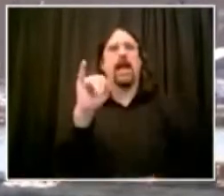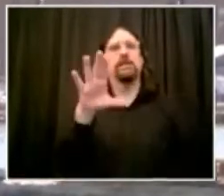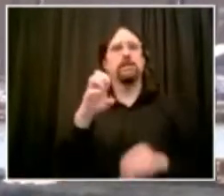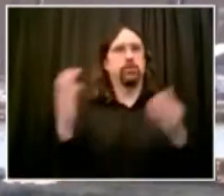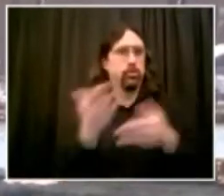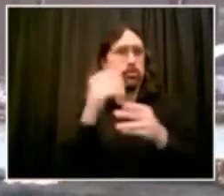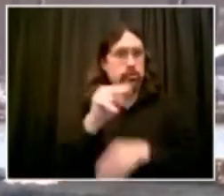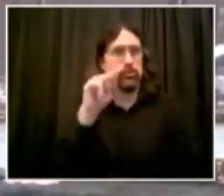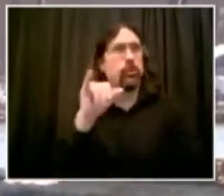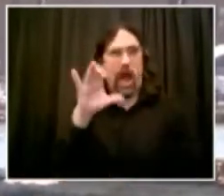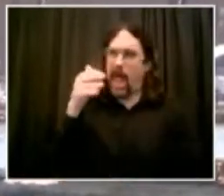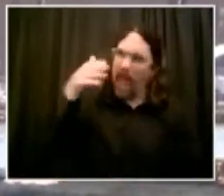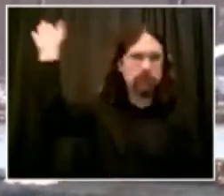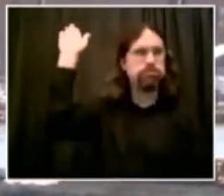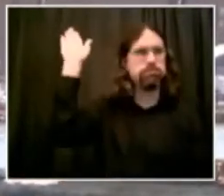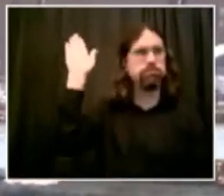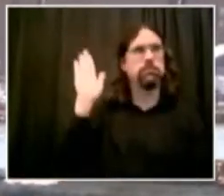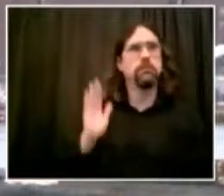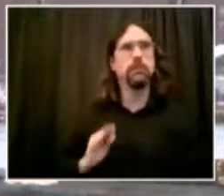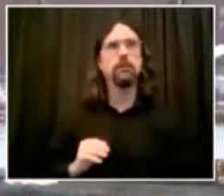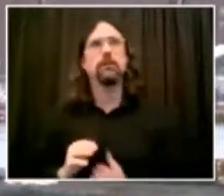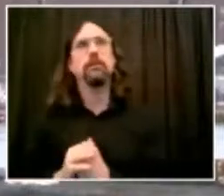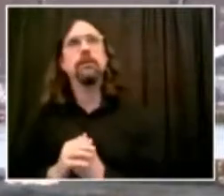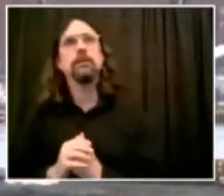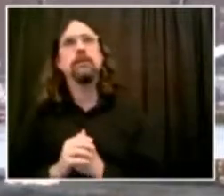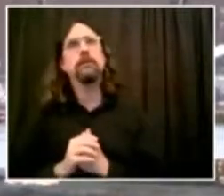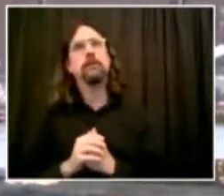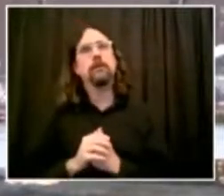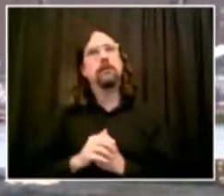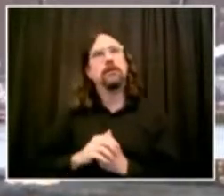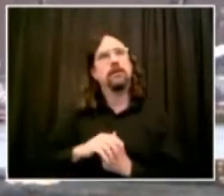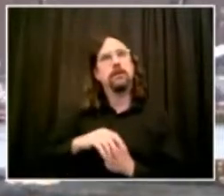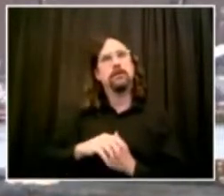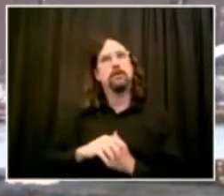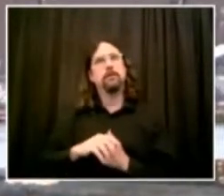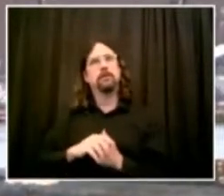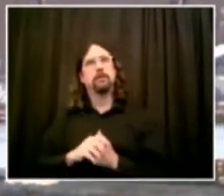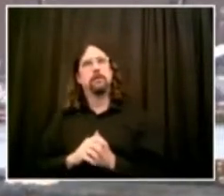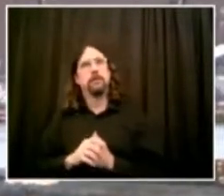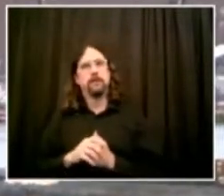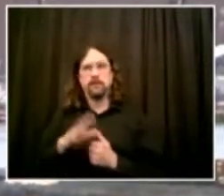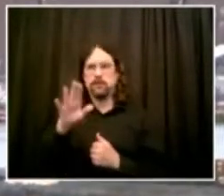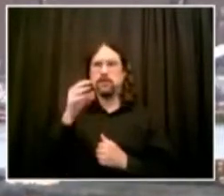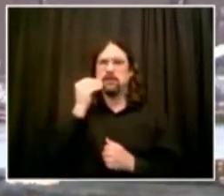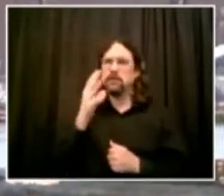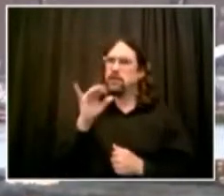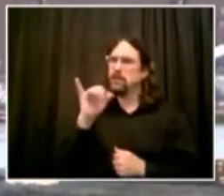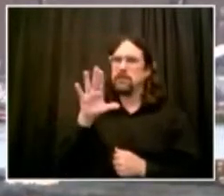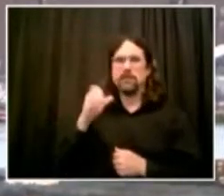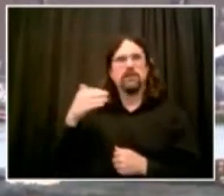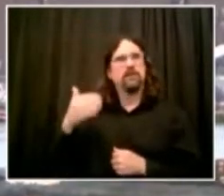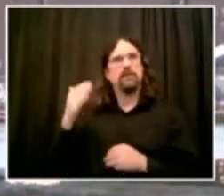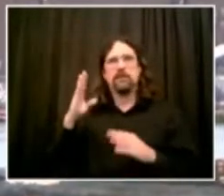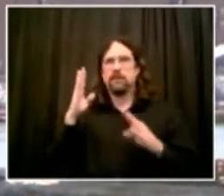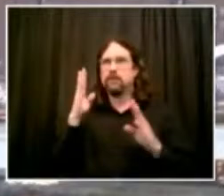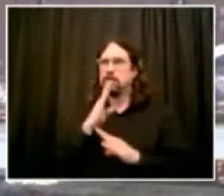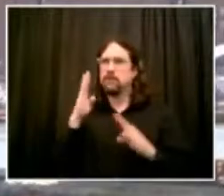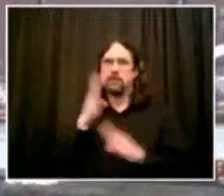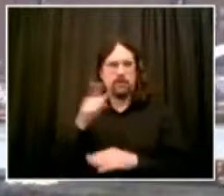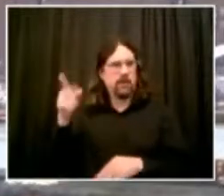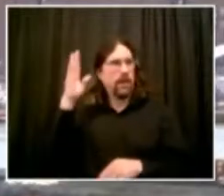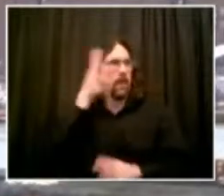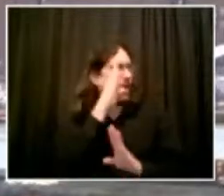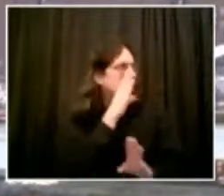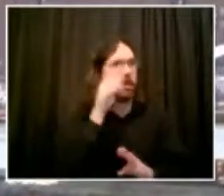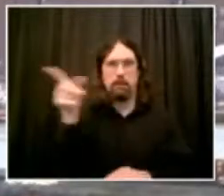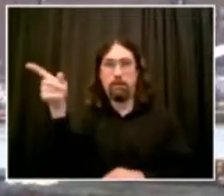trying to get into a city building, for example, they've been told only if they have warrants and the law department approves it. So we've